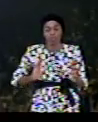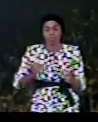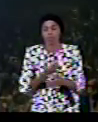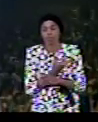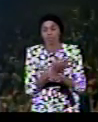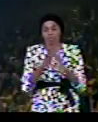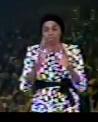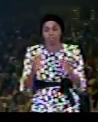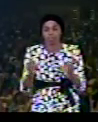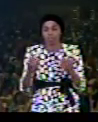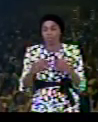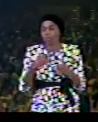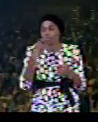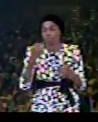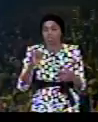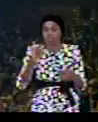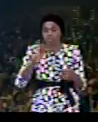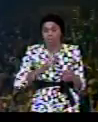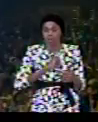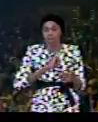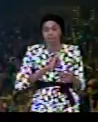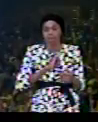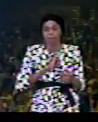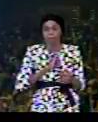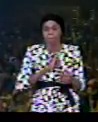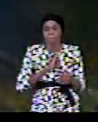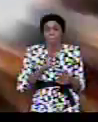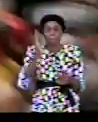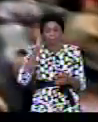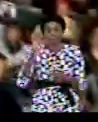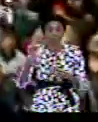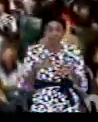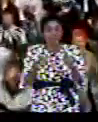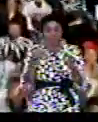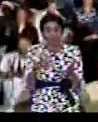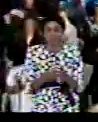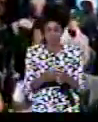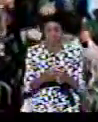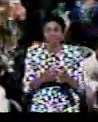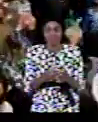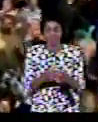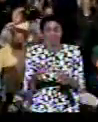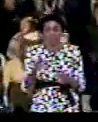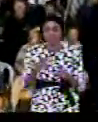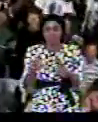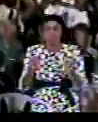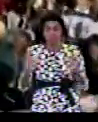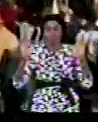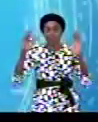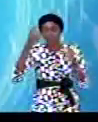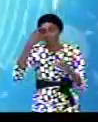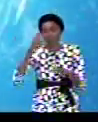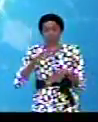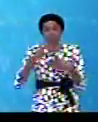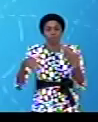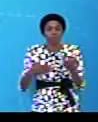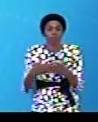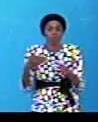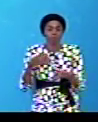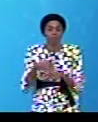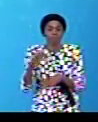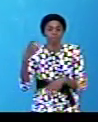he says, I will do it. Bring in wonders for all at